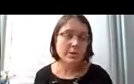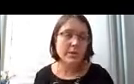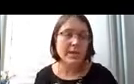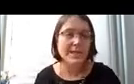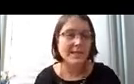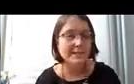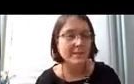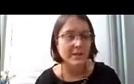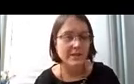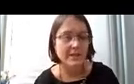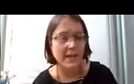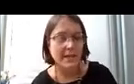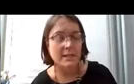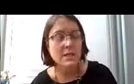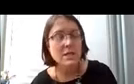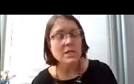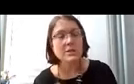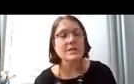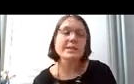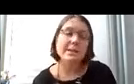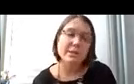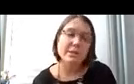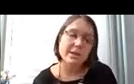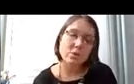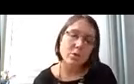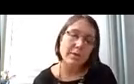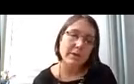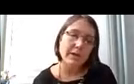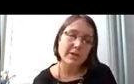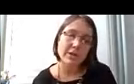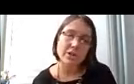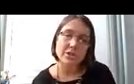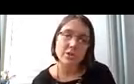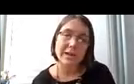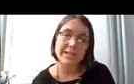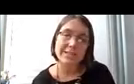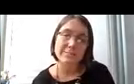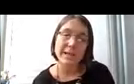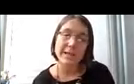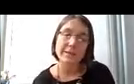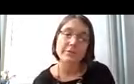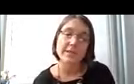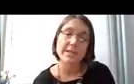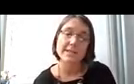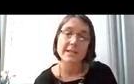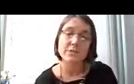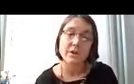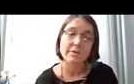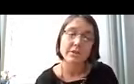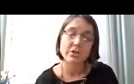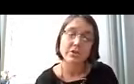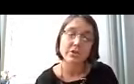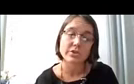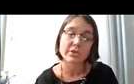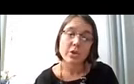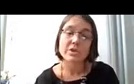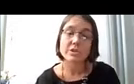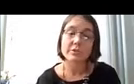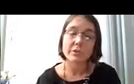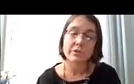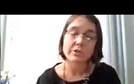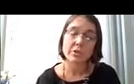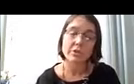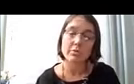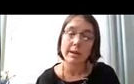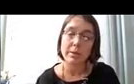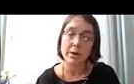are we going to be doing in this seminar today? So this seminar is all about an introduction to a lesson plan for Key Stage 5 students, which